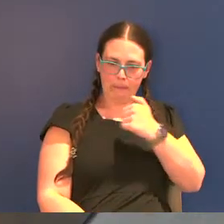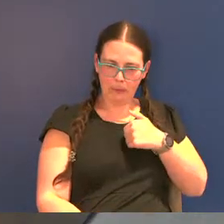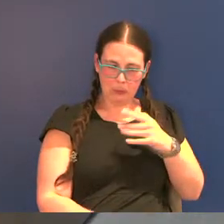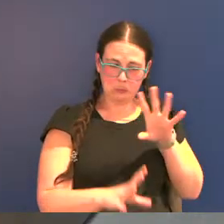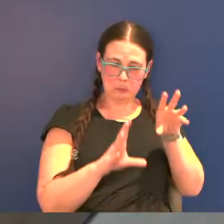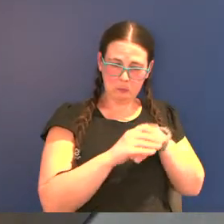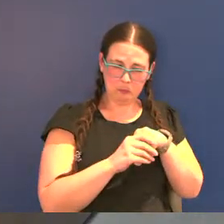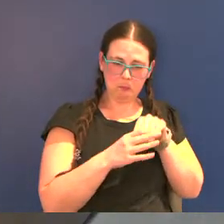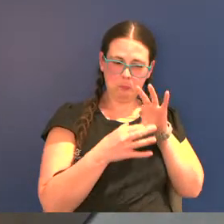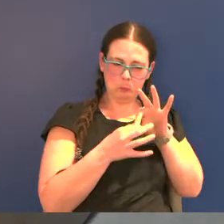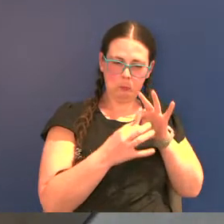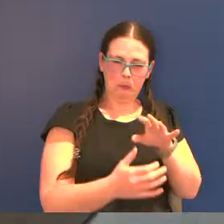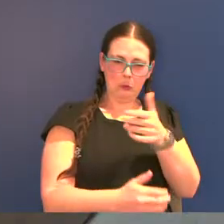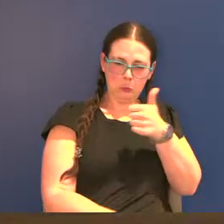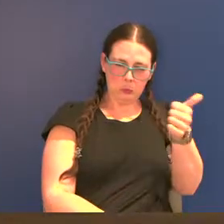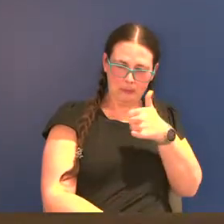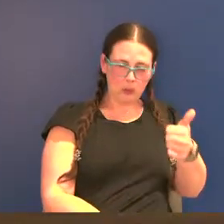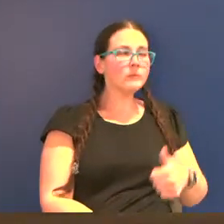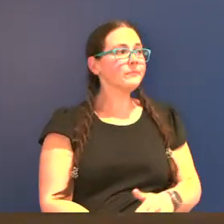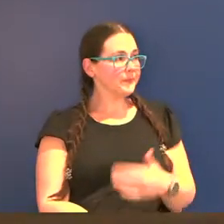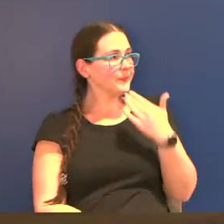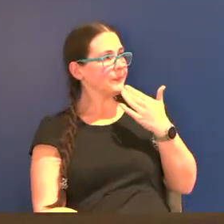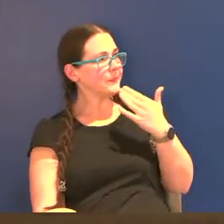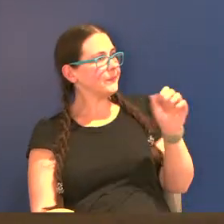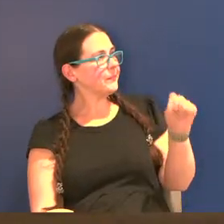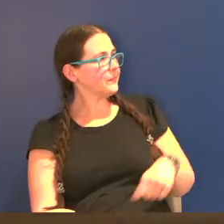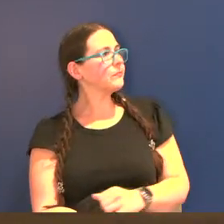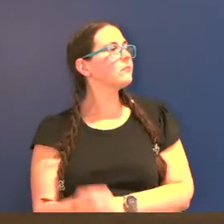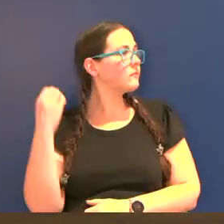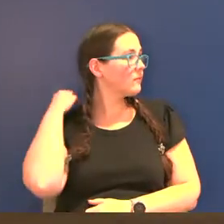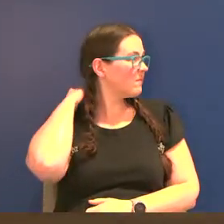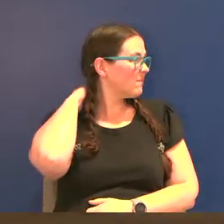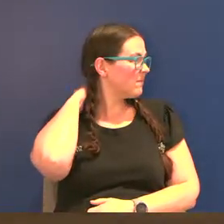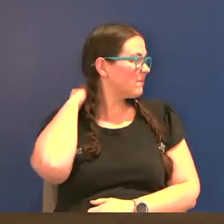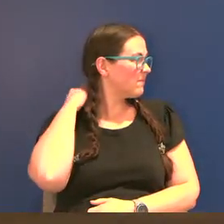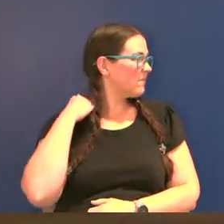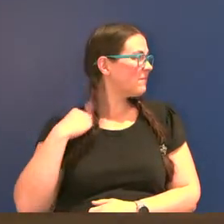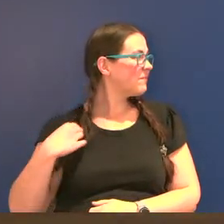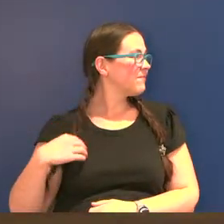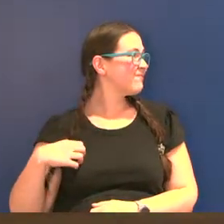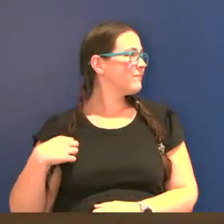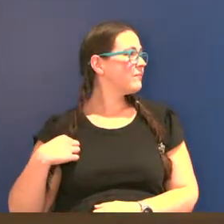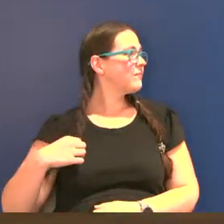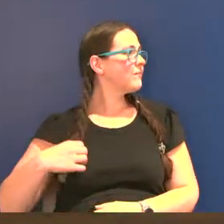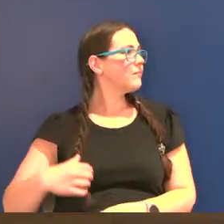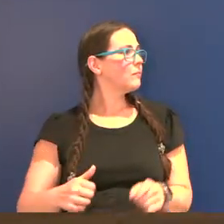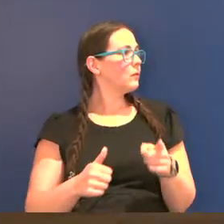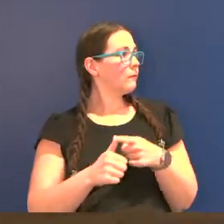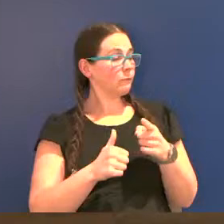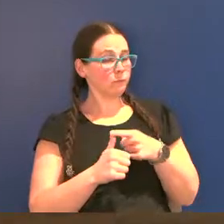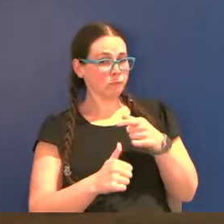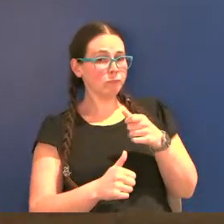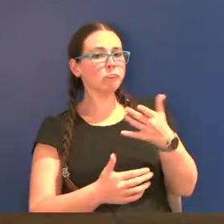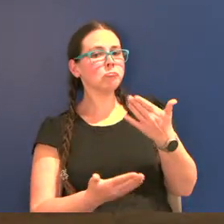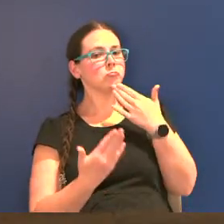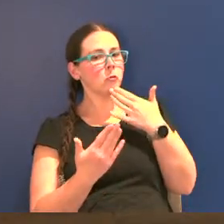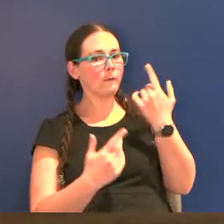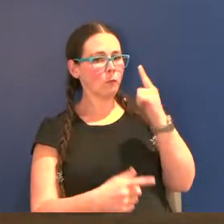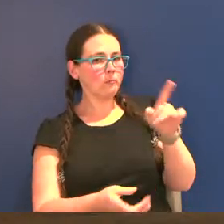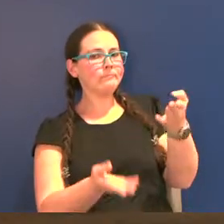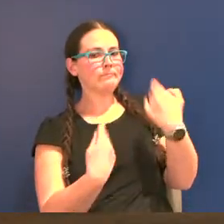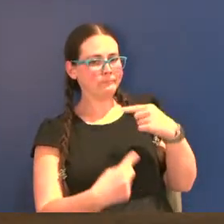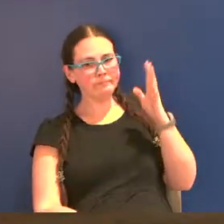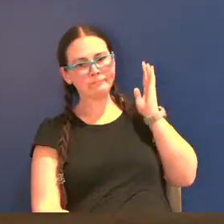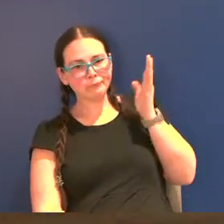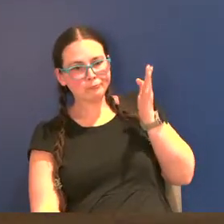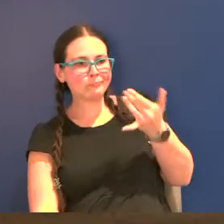Yes. Thank you for that. Madam Chair, thank you, Ms. Christie. I appreciate that. First, Mr. Llewellyn, I would like to thank you for coming out and speaking tonight. You